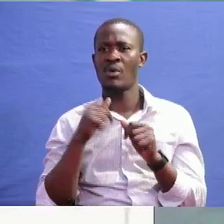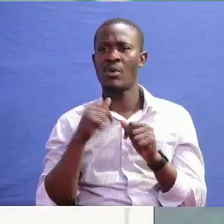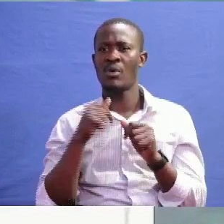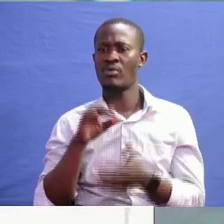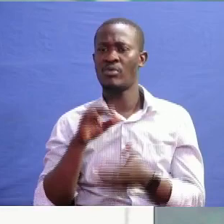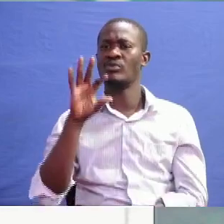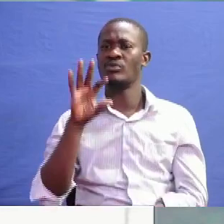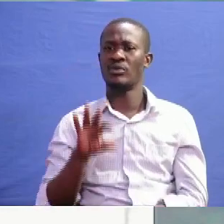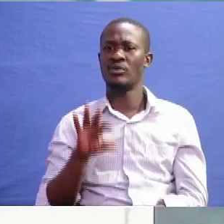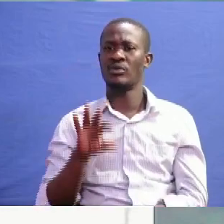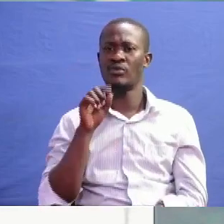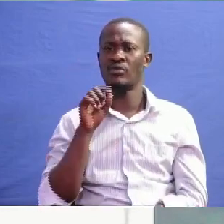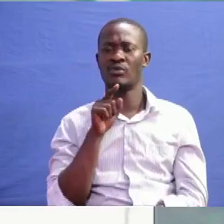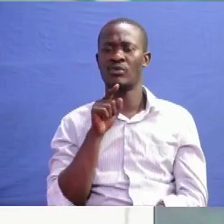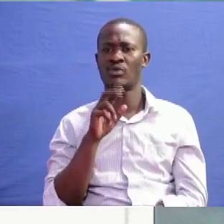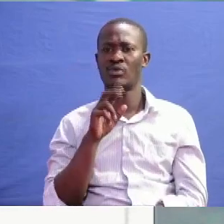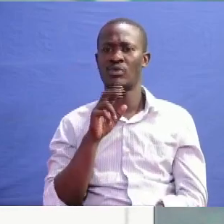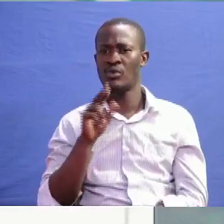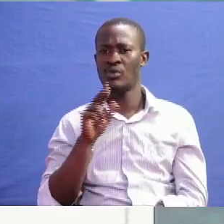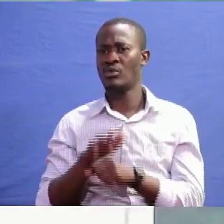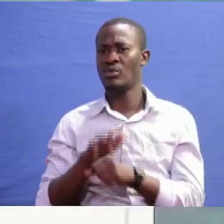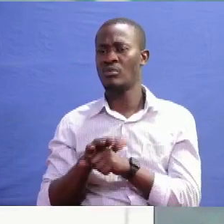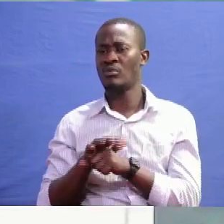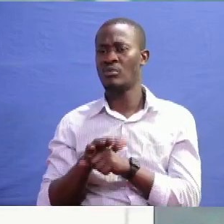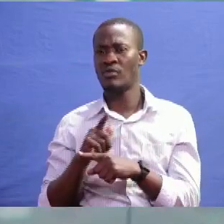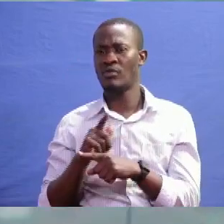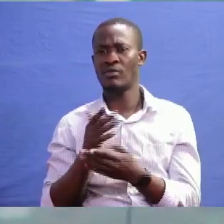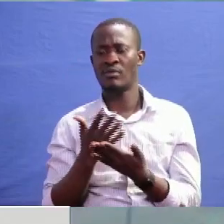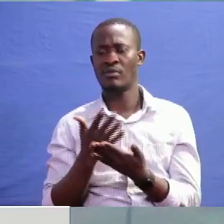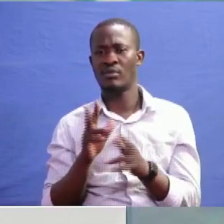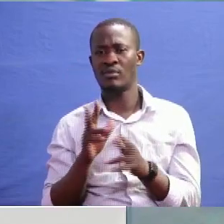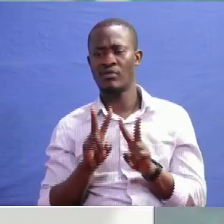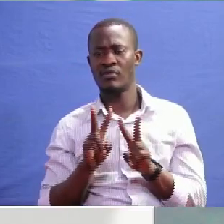identify you using so many variables. Actually, this is a